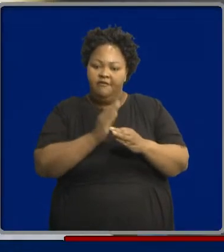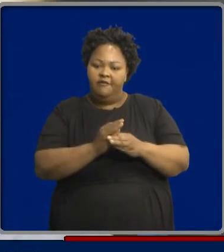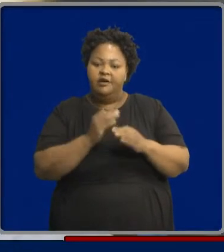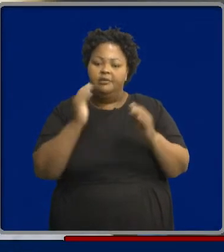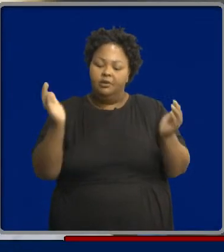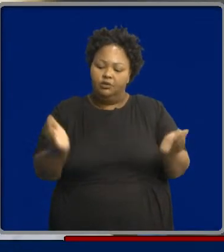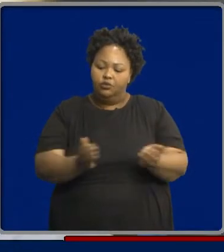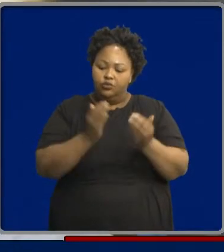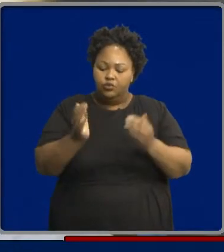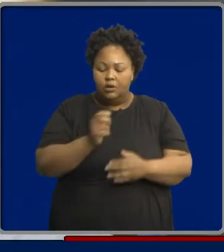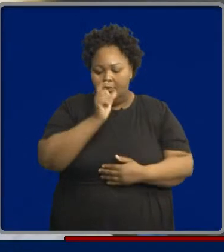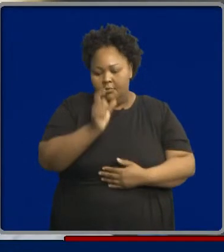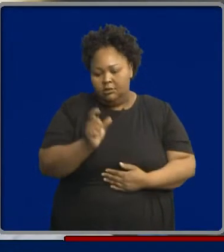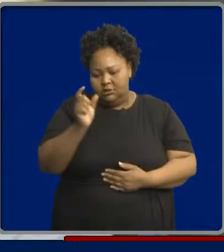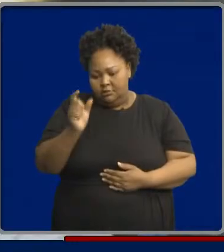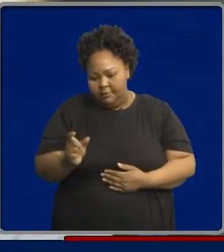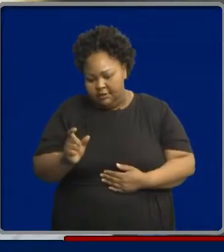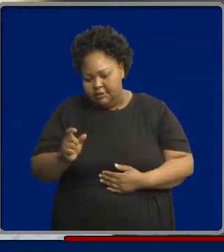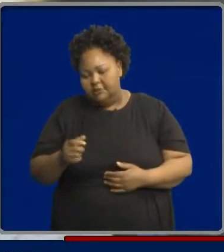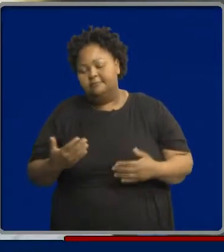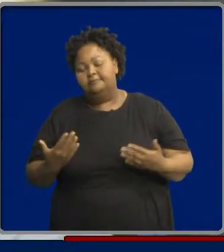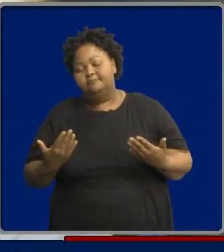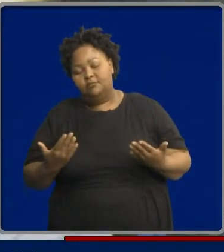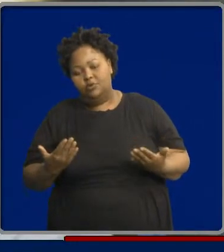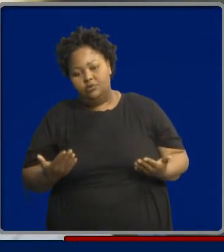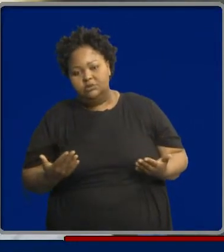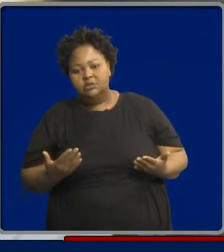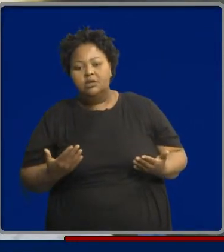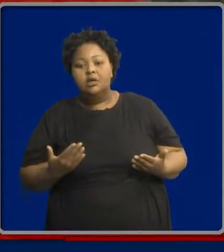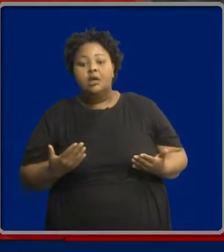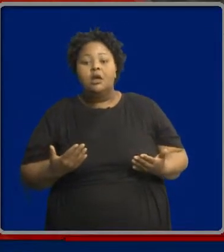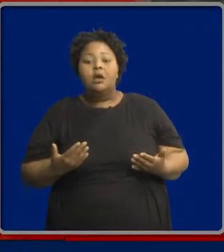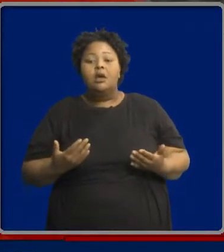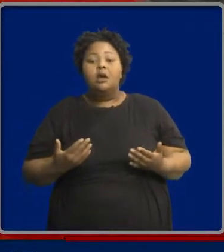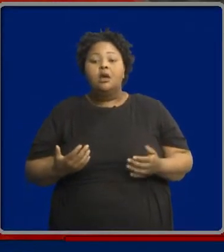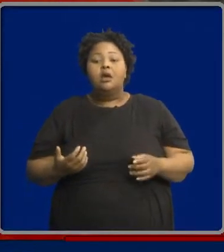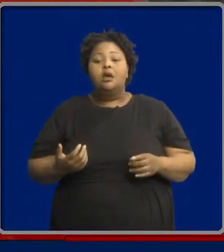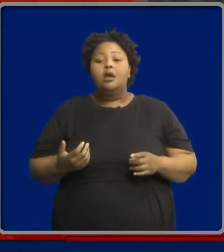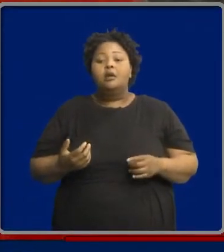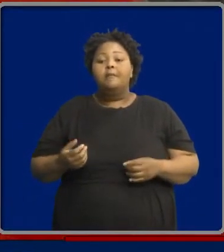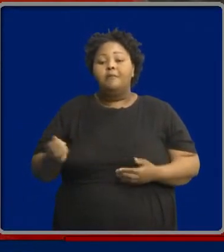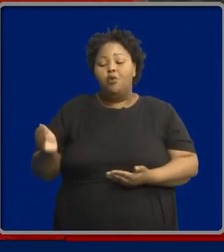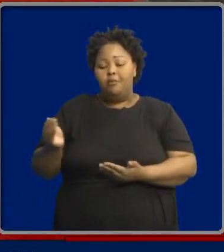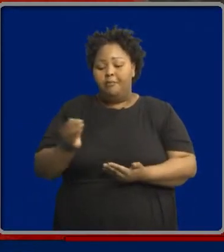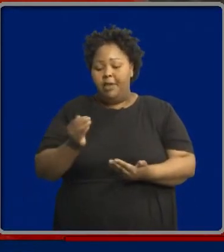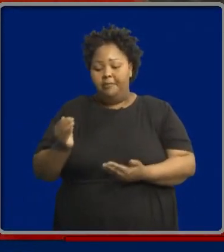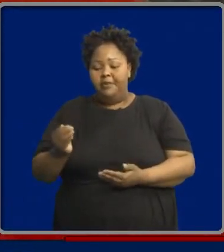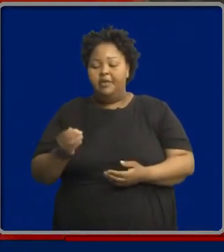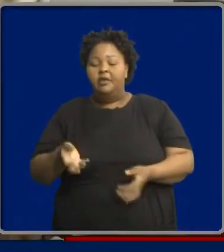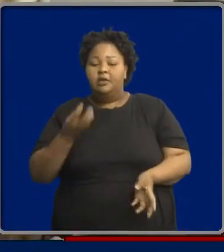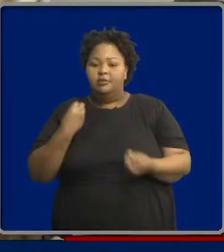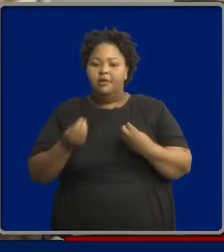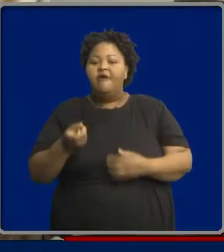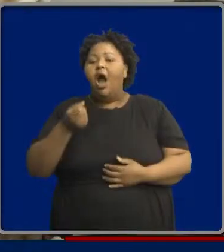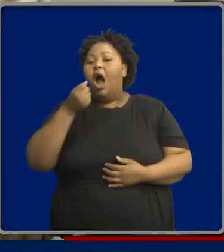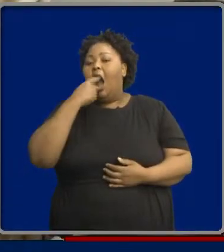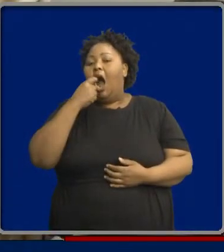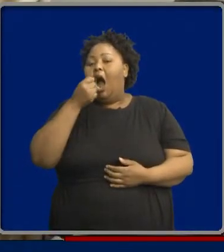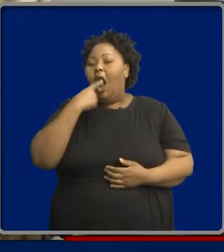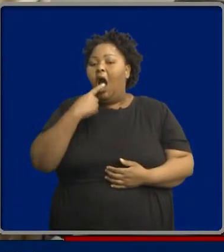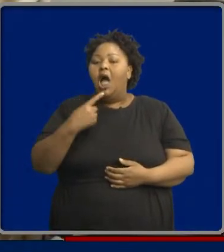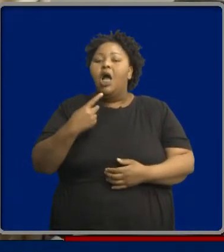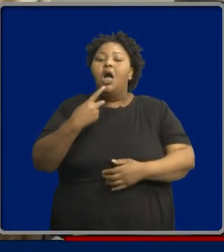receive all scheduled vaccines on time as the ministry continues to strengthen access in even the most remote areas.